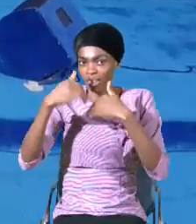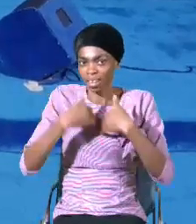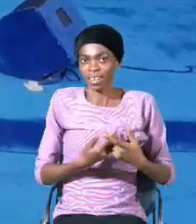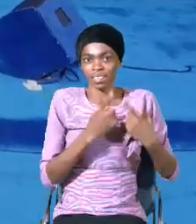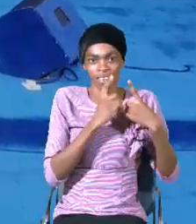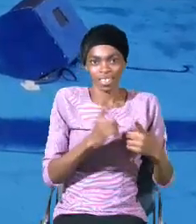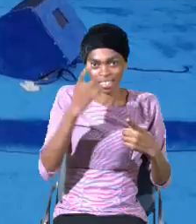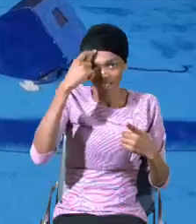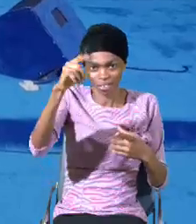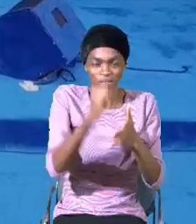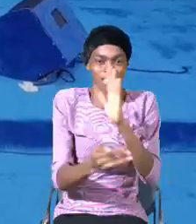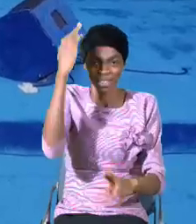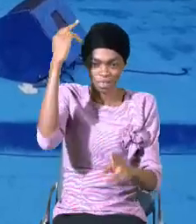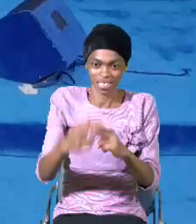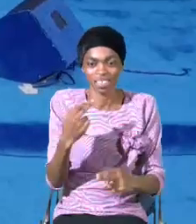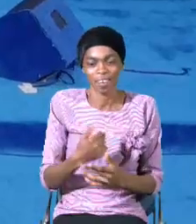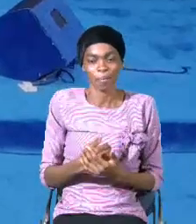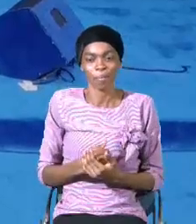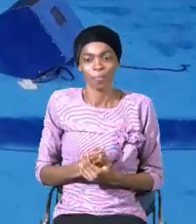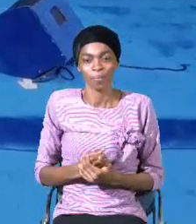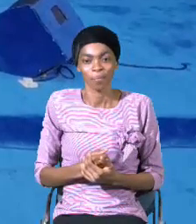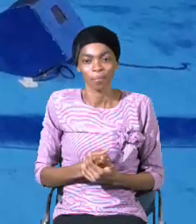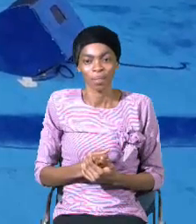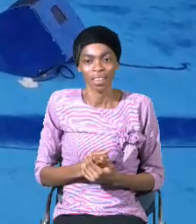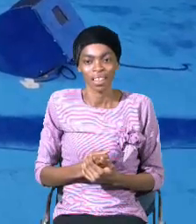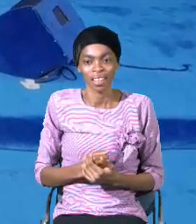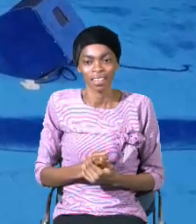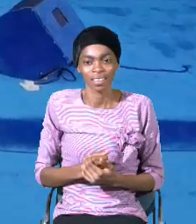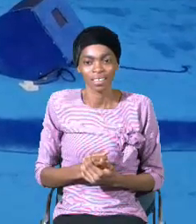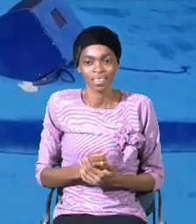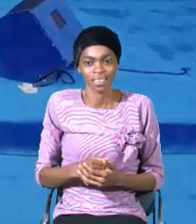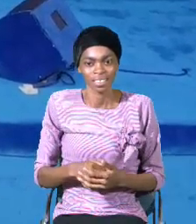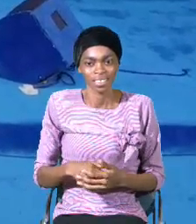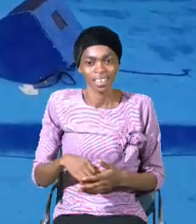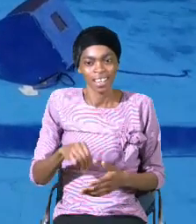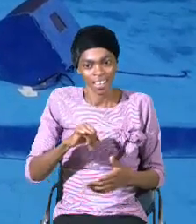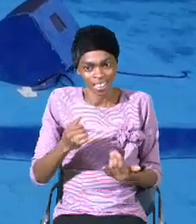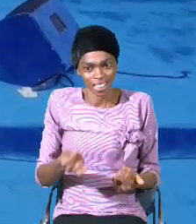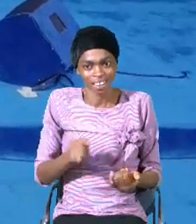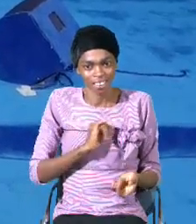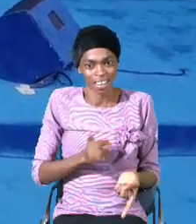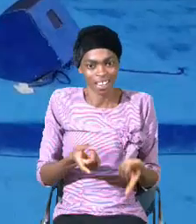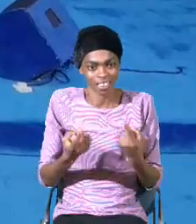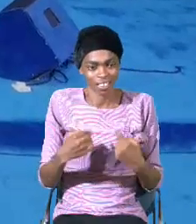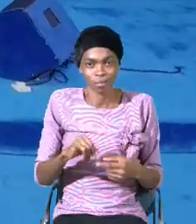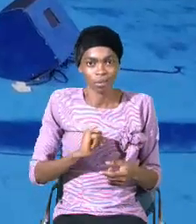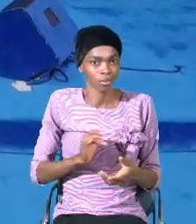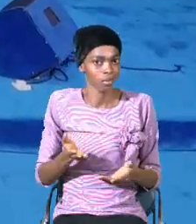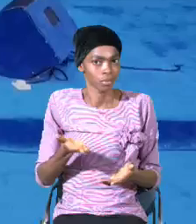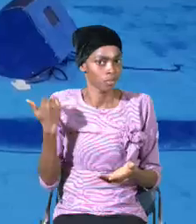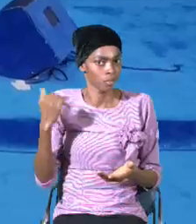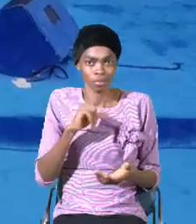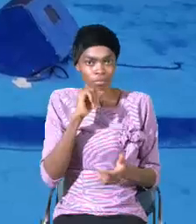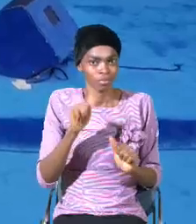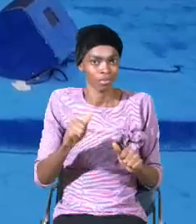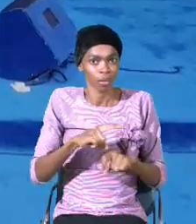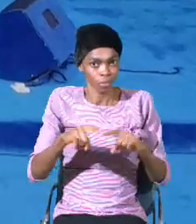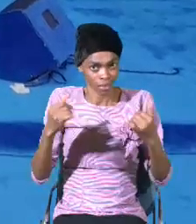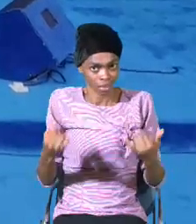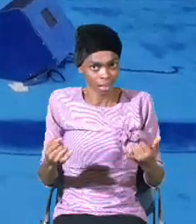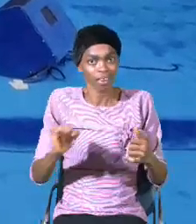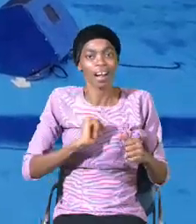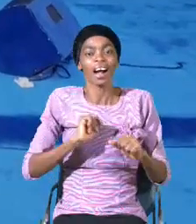you. I couldn't, now I can. I was not able, now I